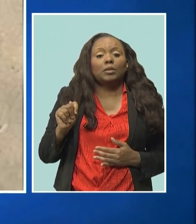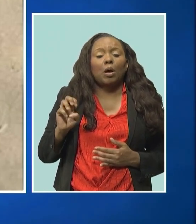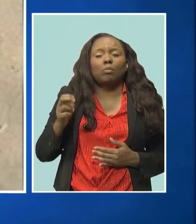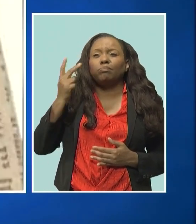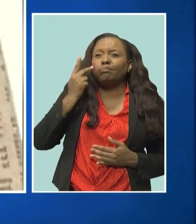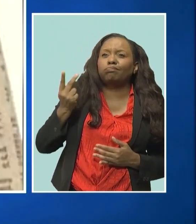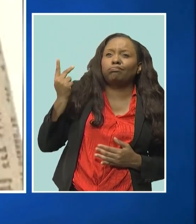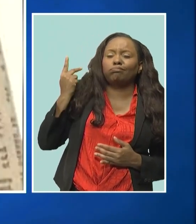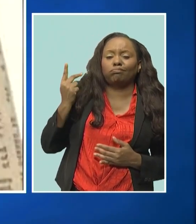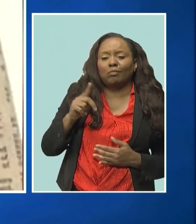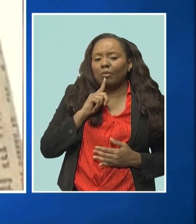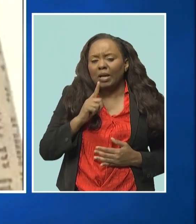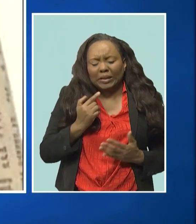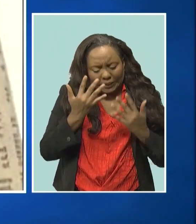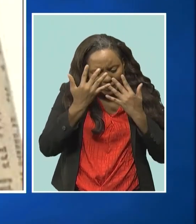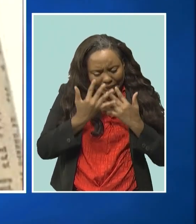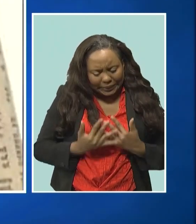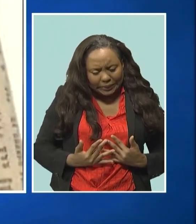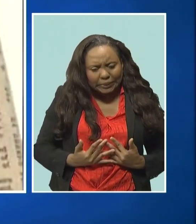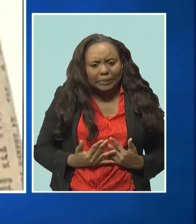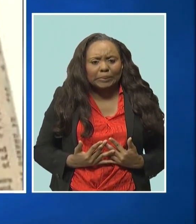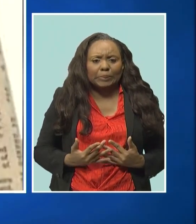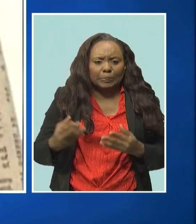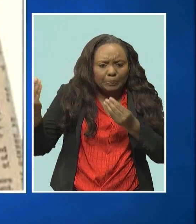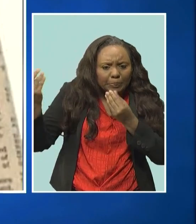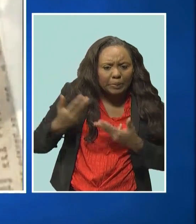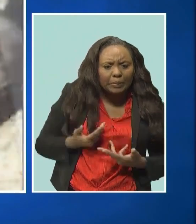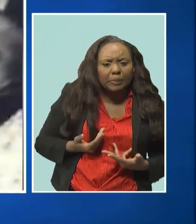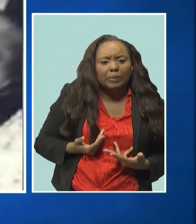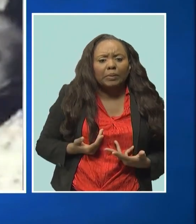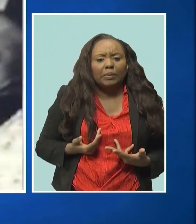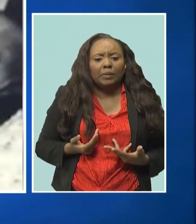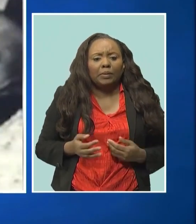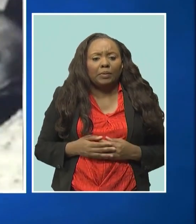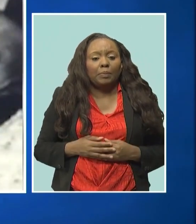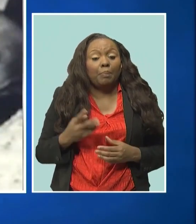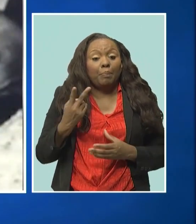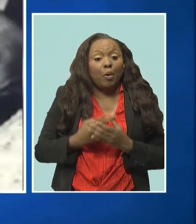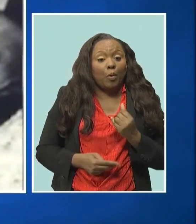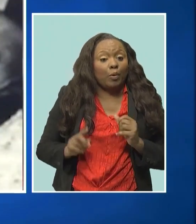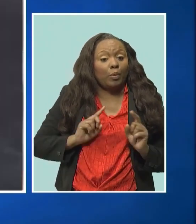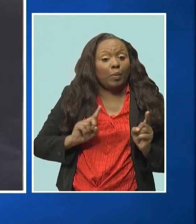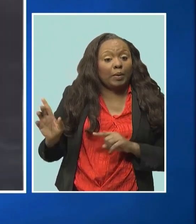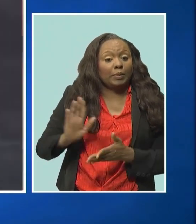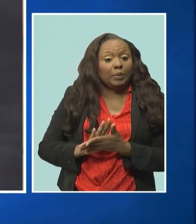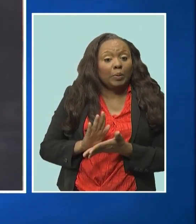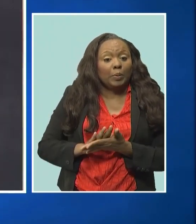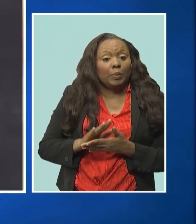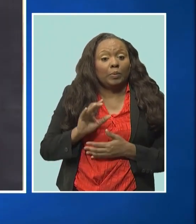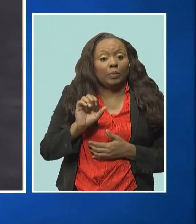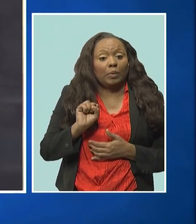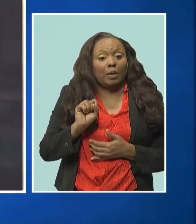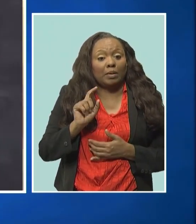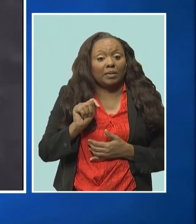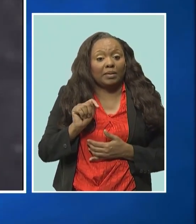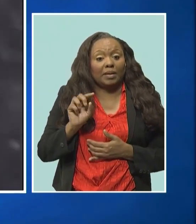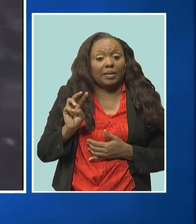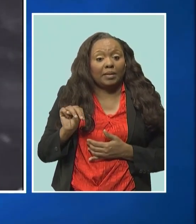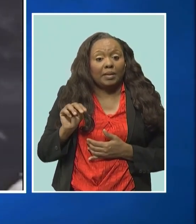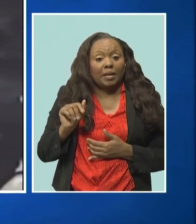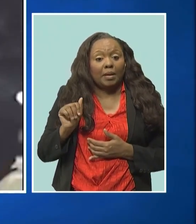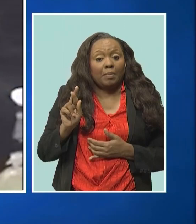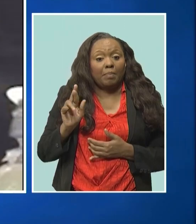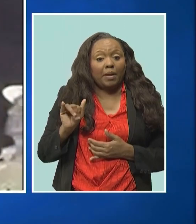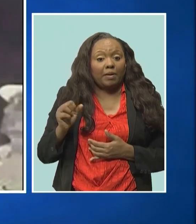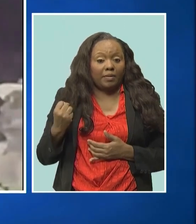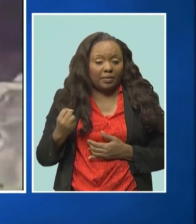said he was very saddened by Cassius Clay's passing. He says they attended St. Mary's Primary School together. And Chief Executive Officer